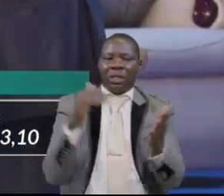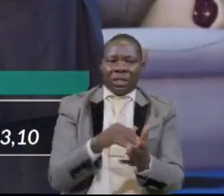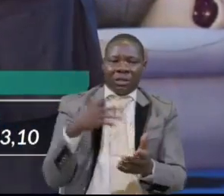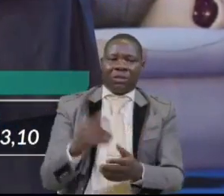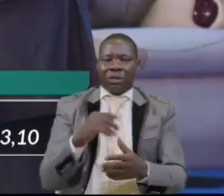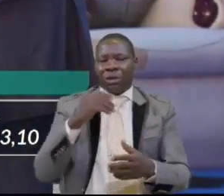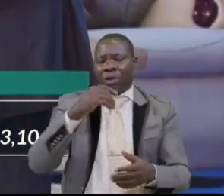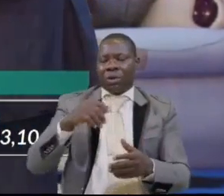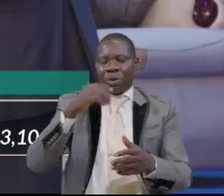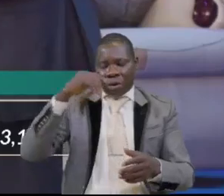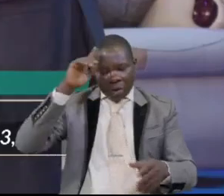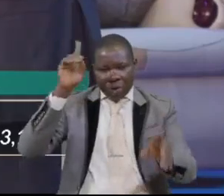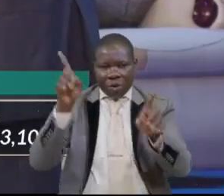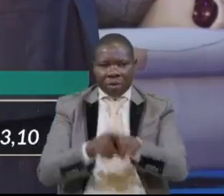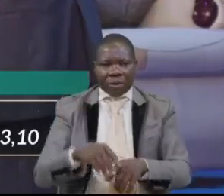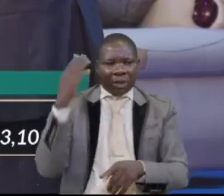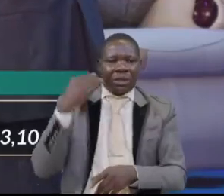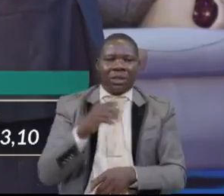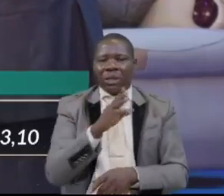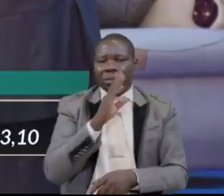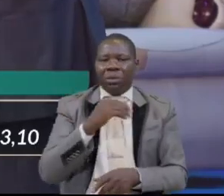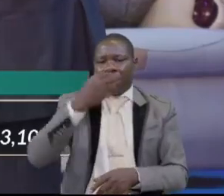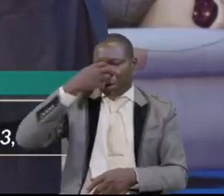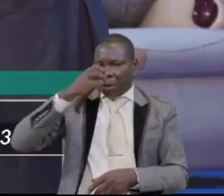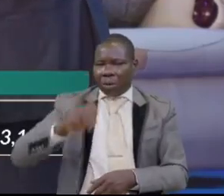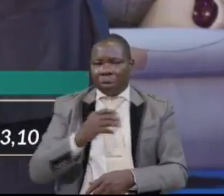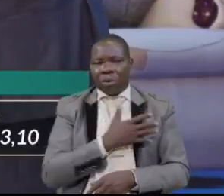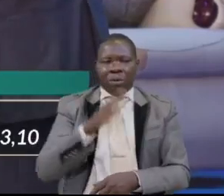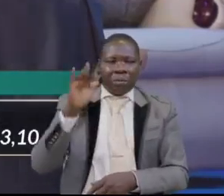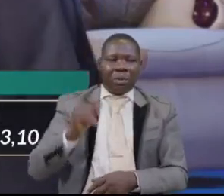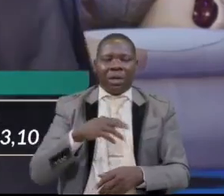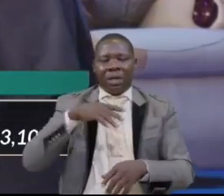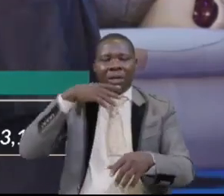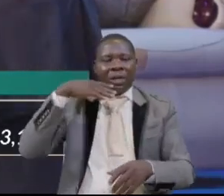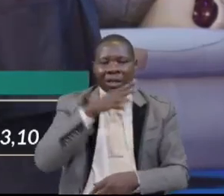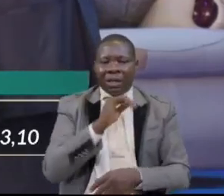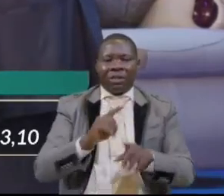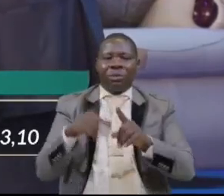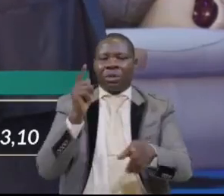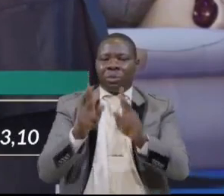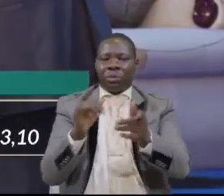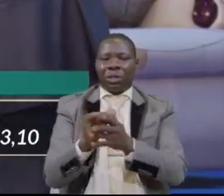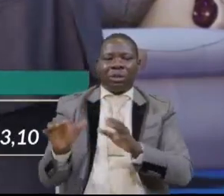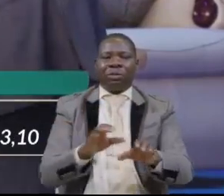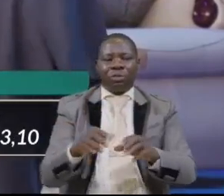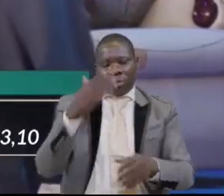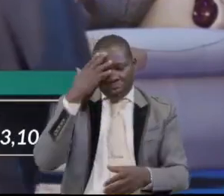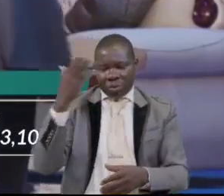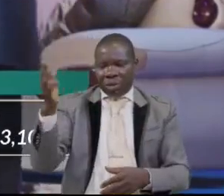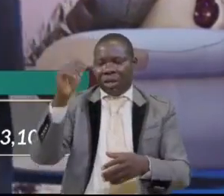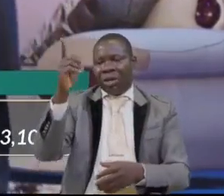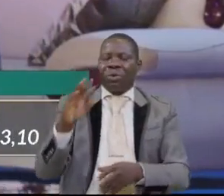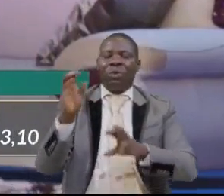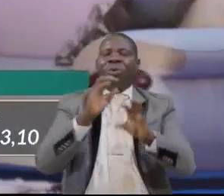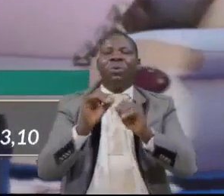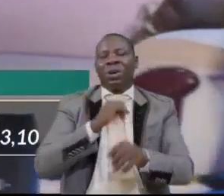people that do know they are God oh no I understand now the people that do know they God I look